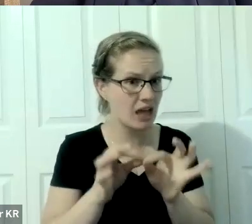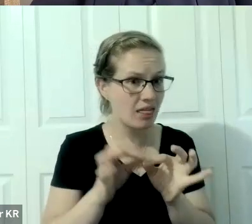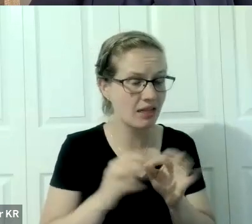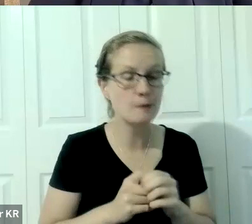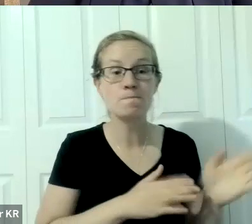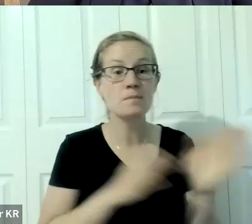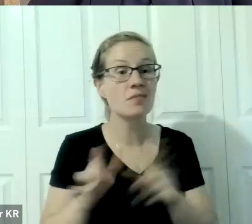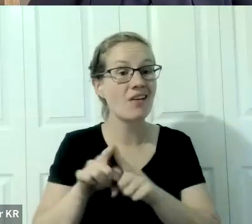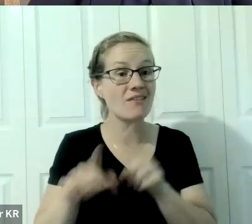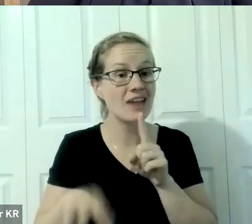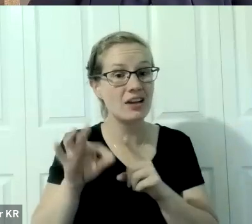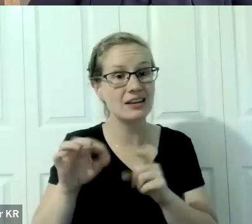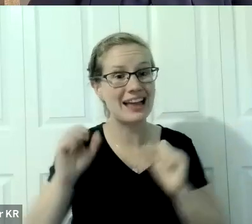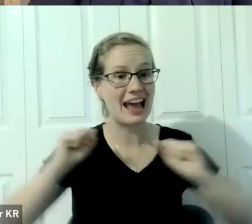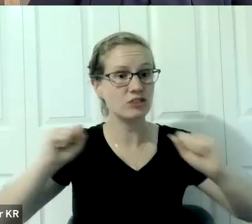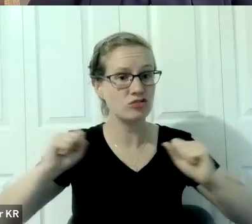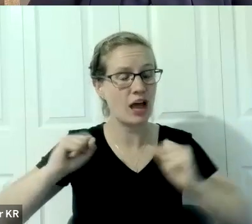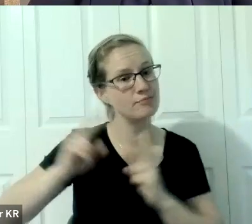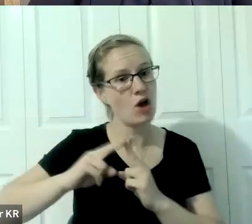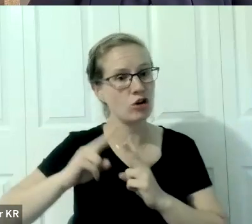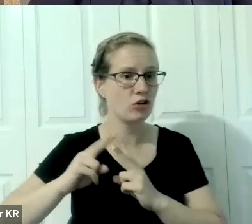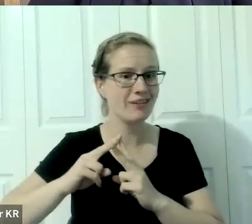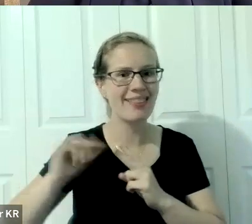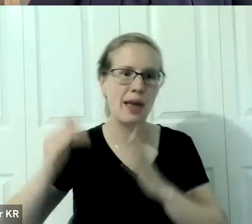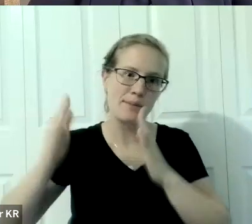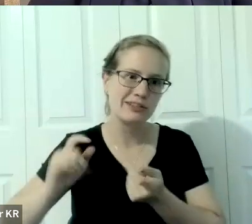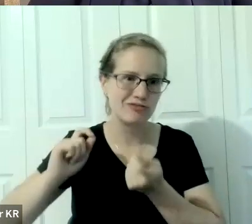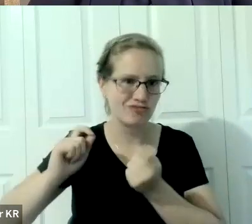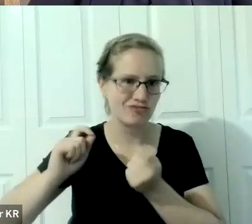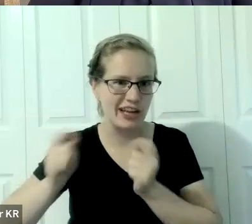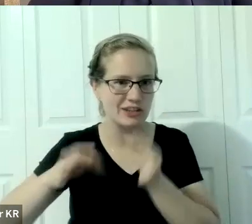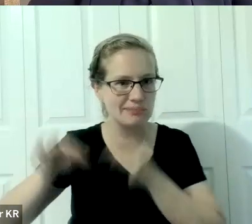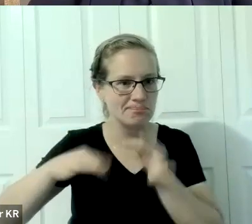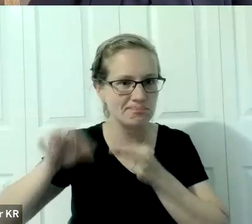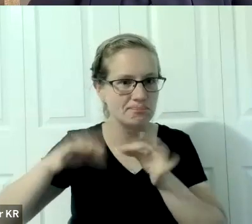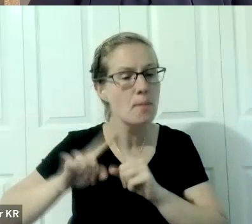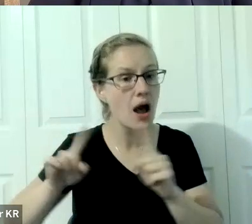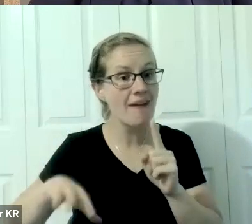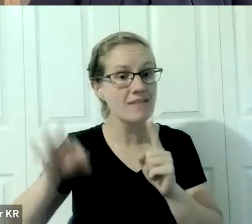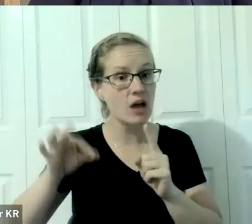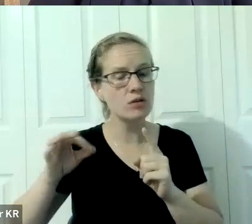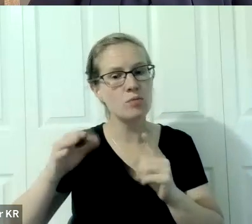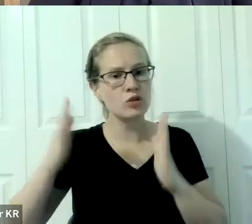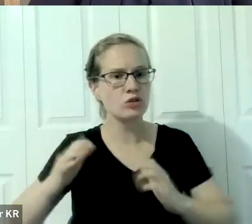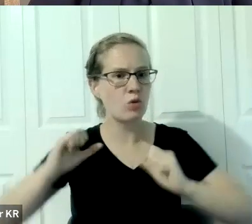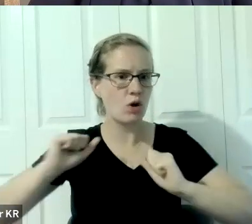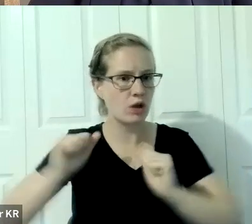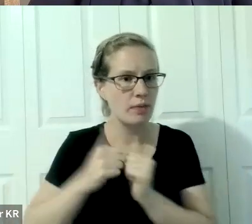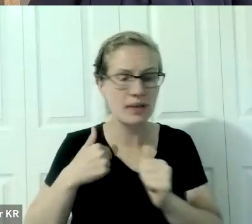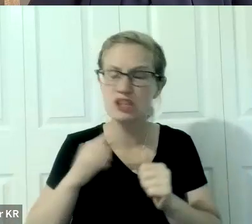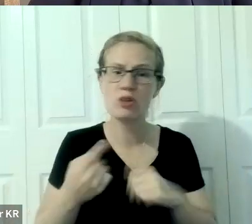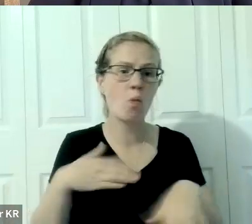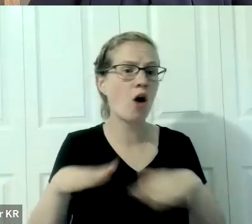also found an exercise partner. Now, that person has changed over time, but I did find that just